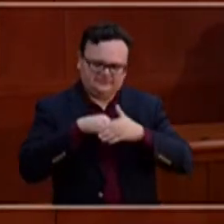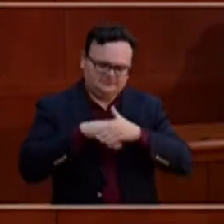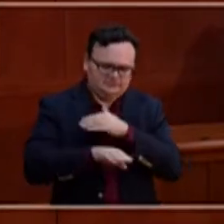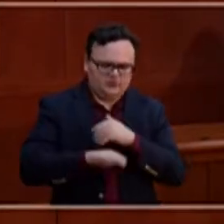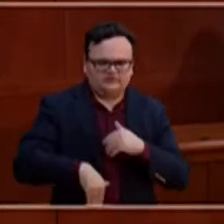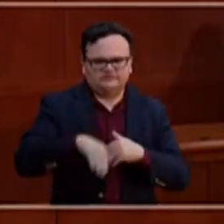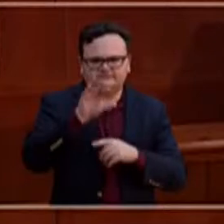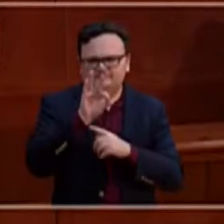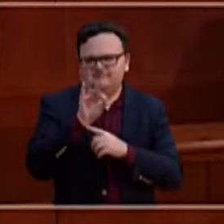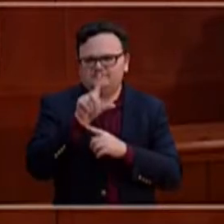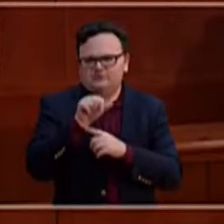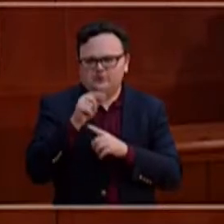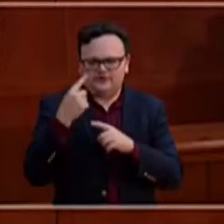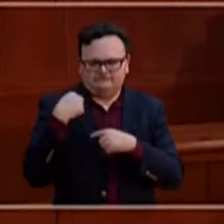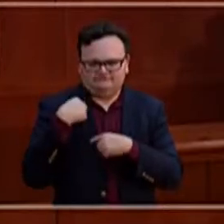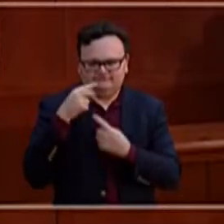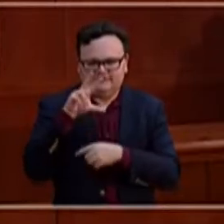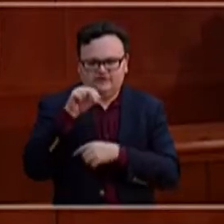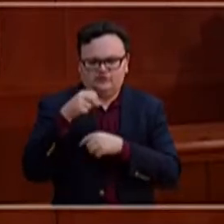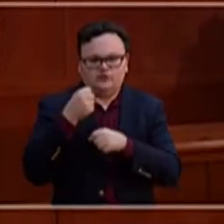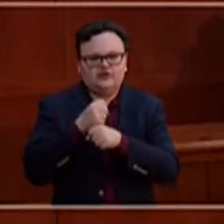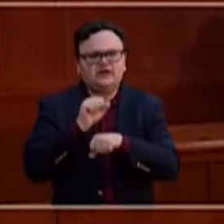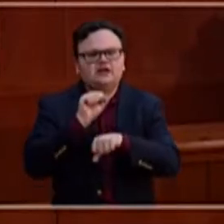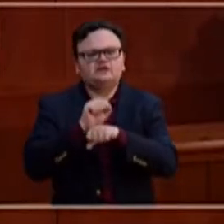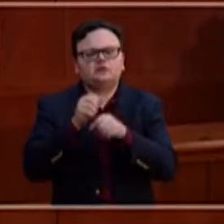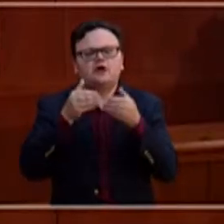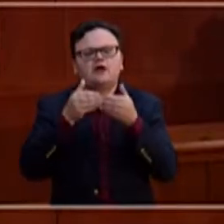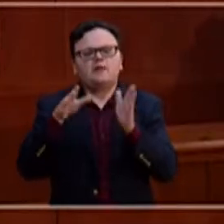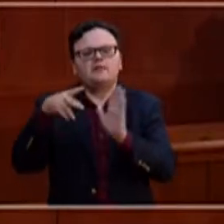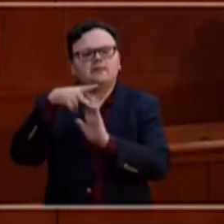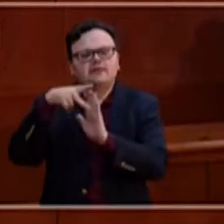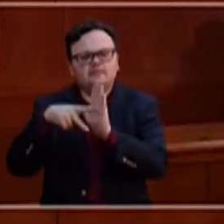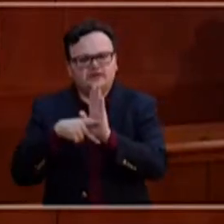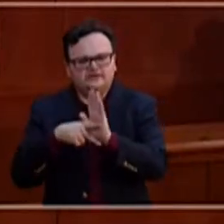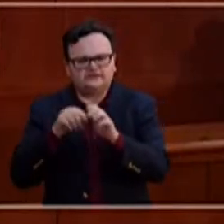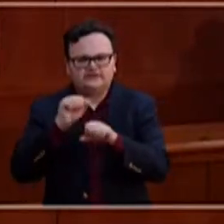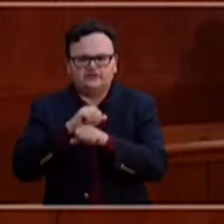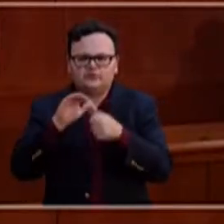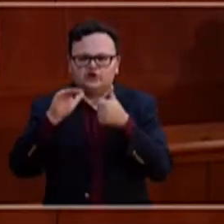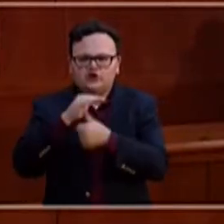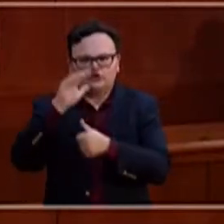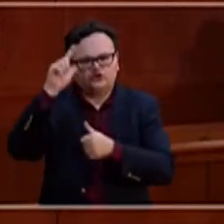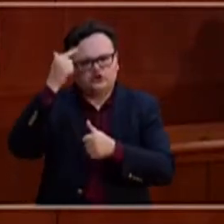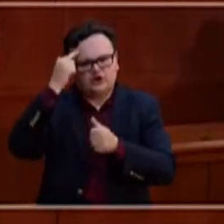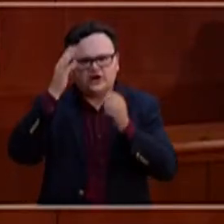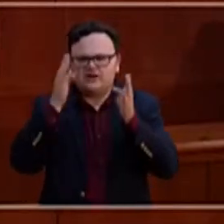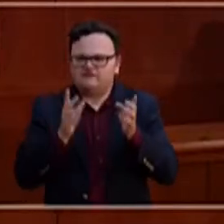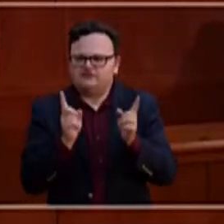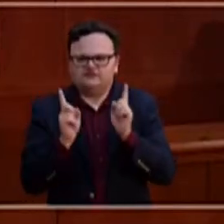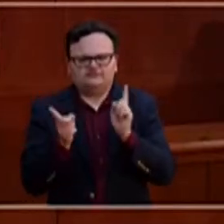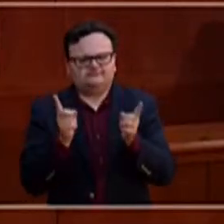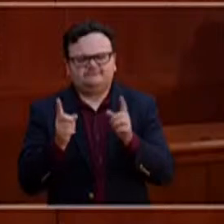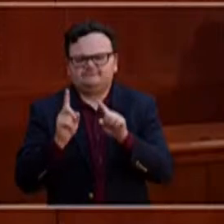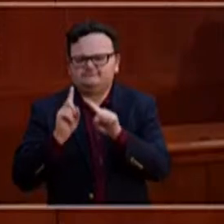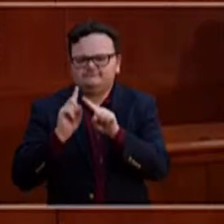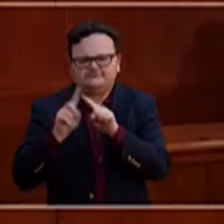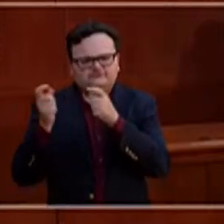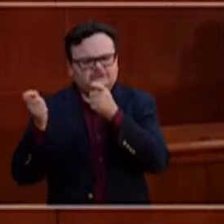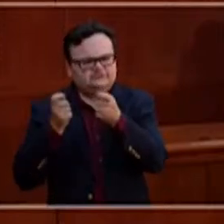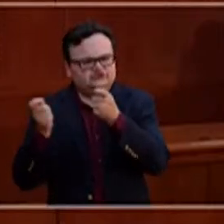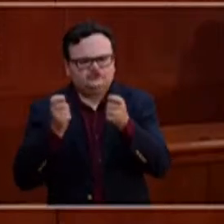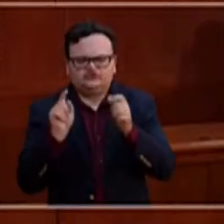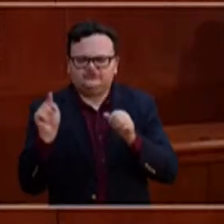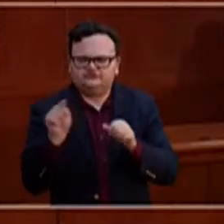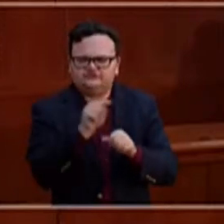and spent over 30 years in public policy. I've worked under governors in both administrations, worked